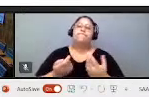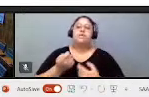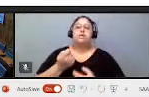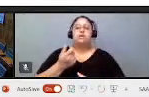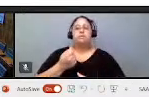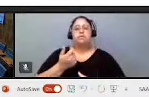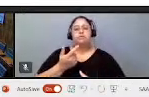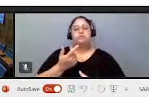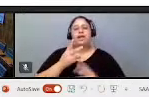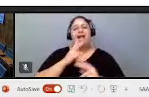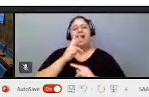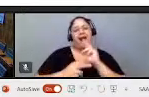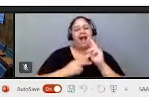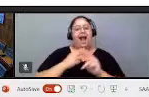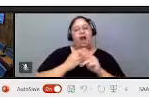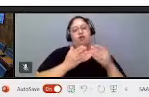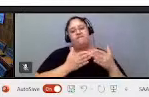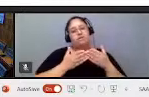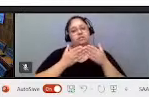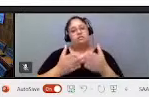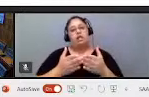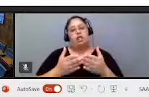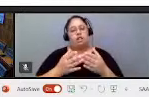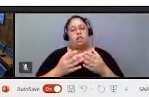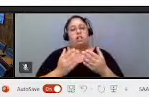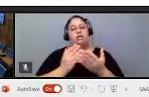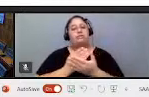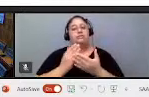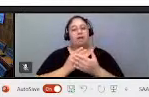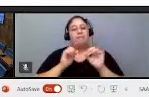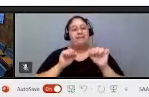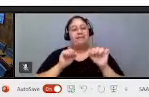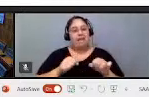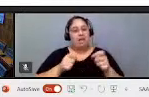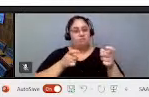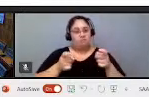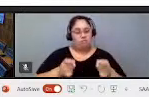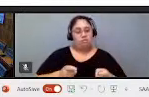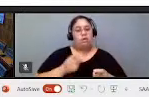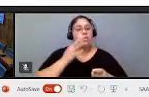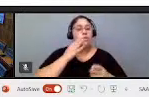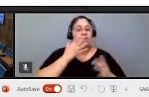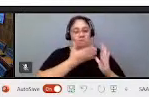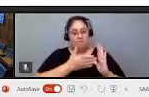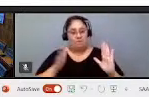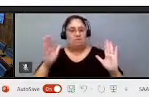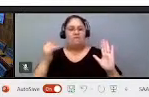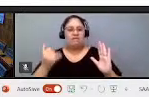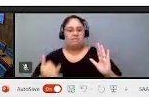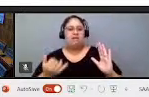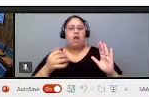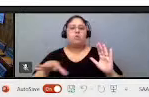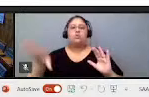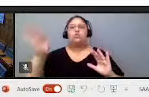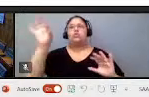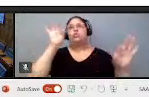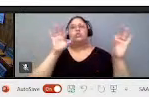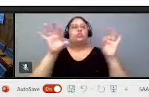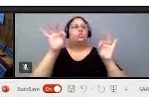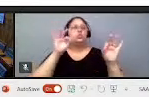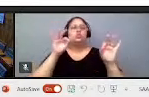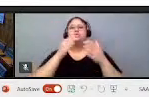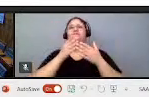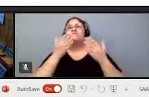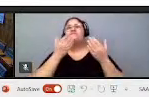the type of vessels that certain people can handle uh once that gets removed and there's a free choice where people want to send their